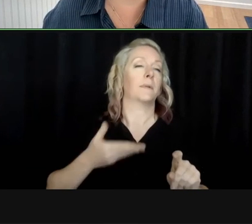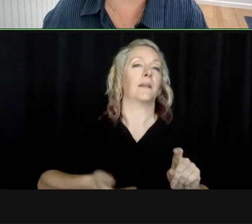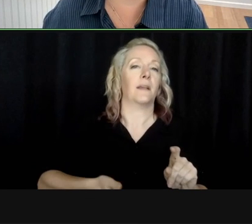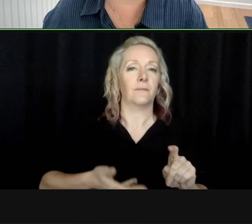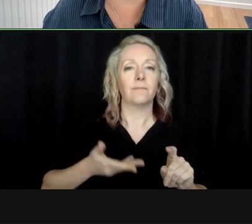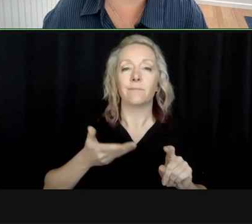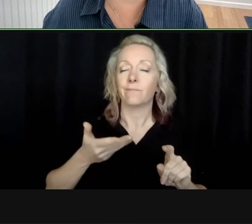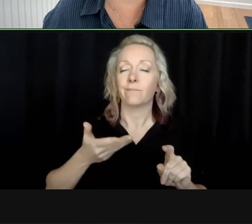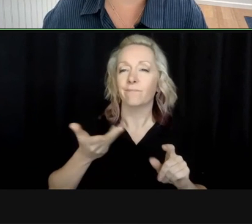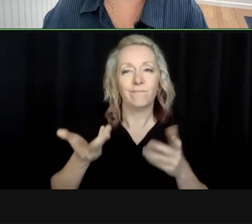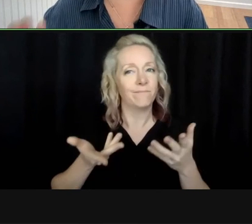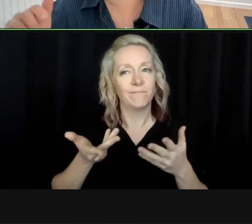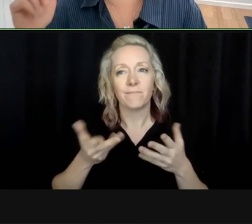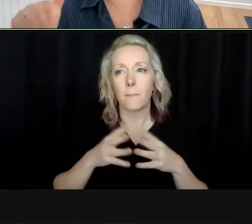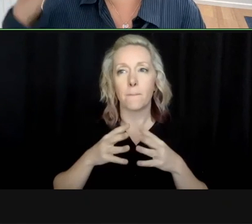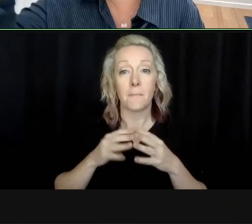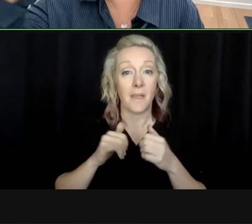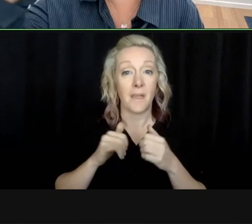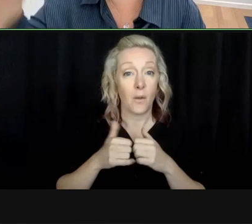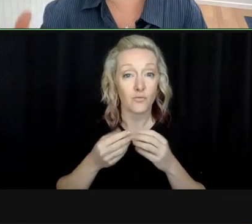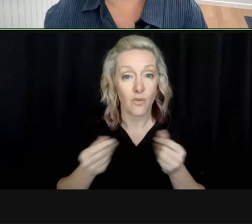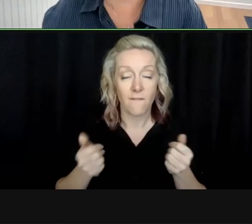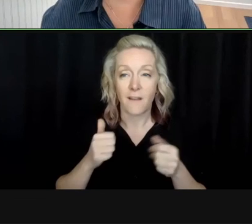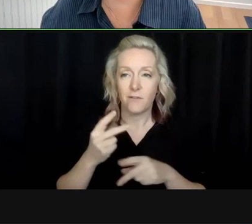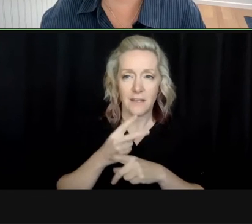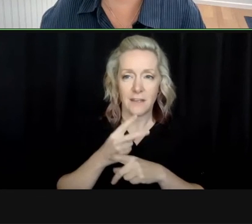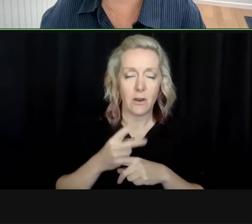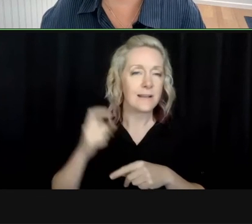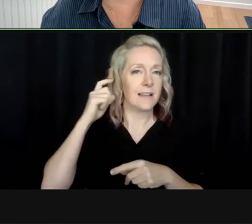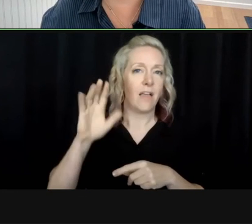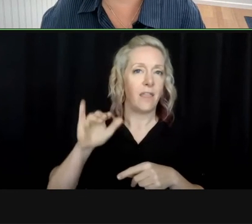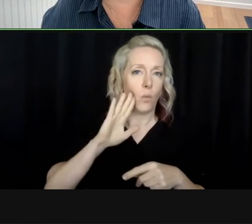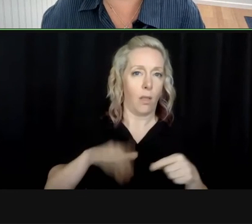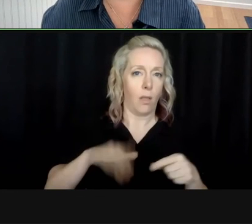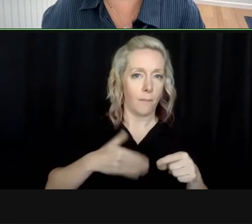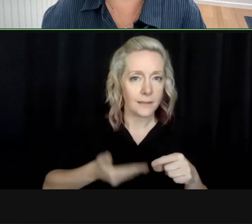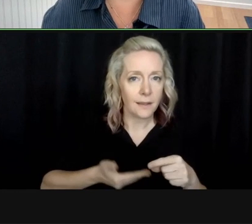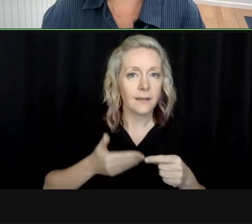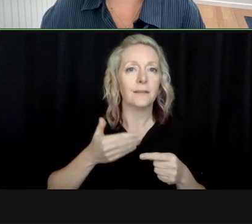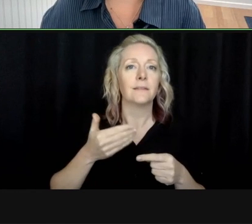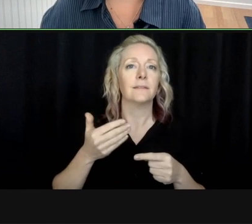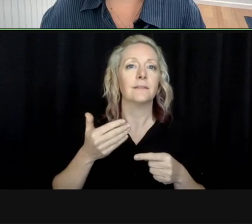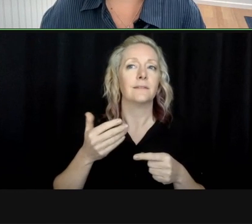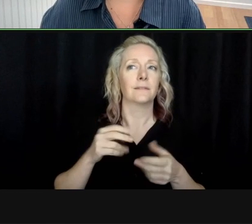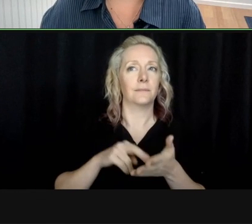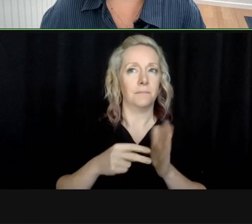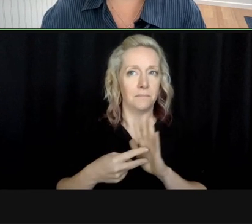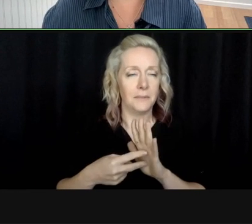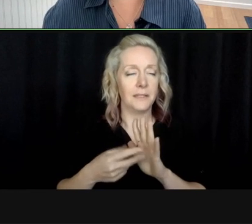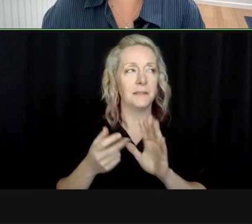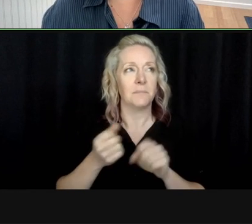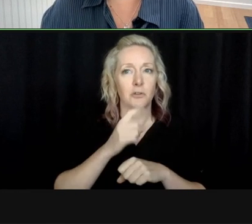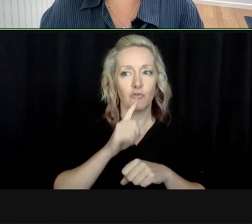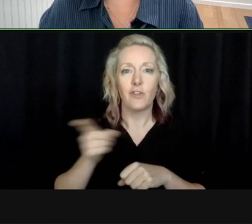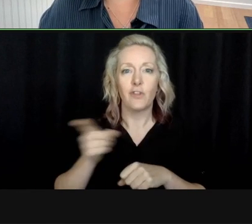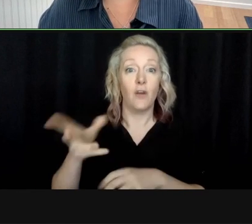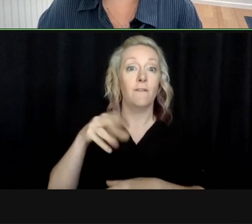that's trial and error. You're just gonna have to think about that's gonna upset this child if that happens. And so make sure that they're